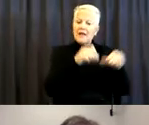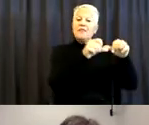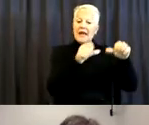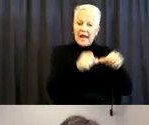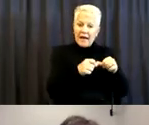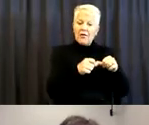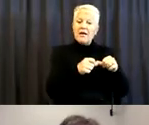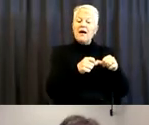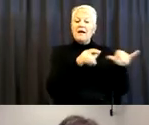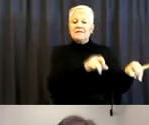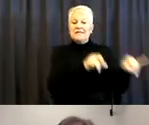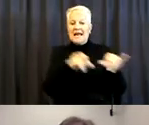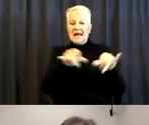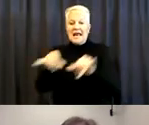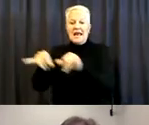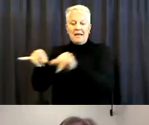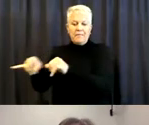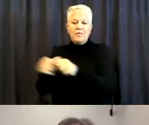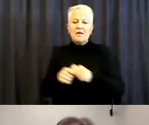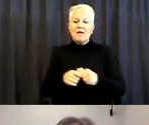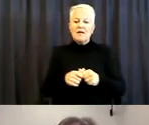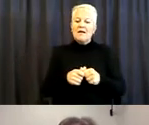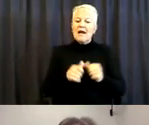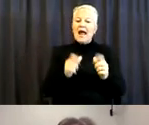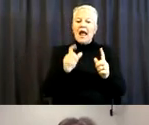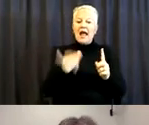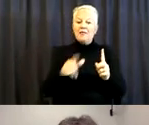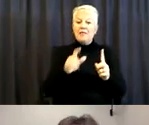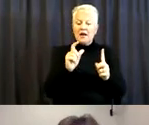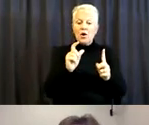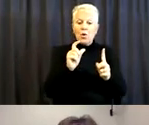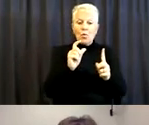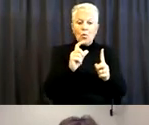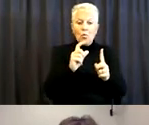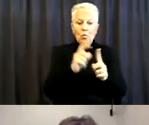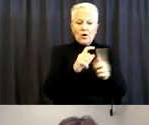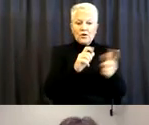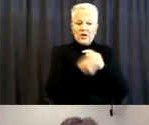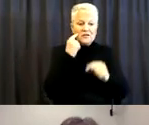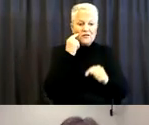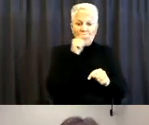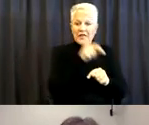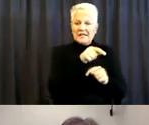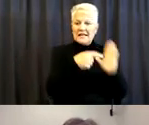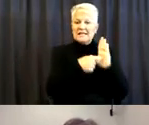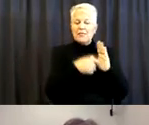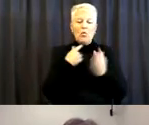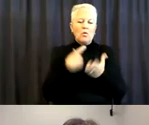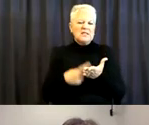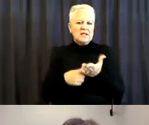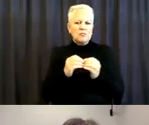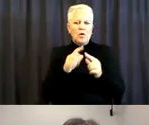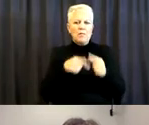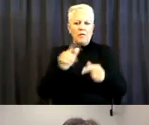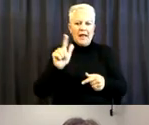the vicinity, the sameness. And the word change in this example here, we'll talk